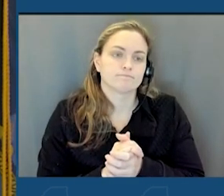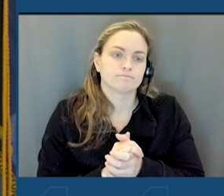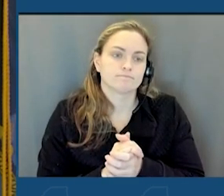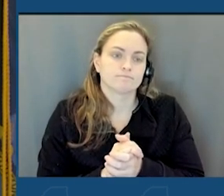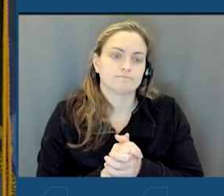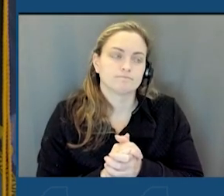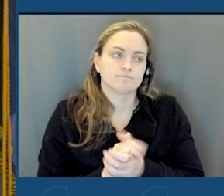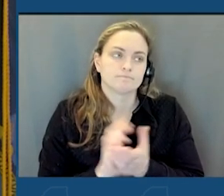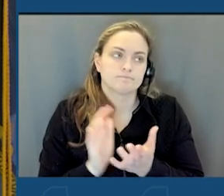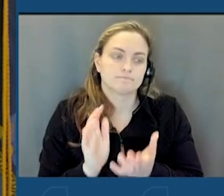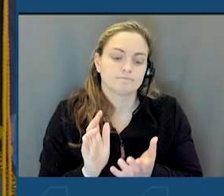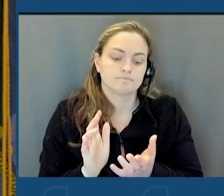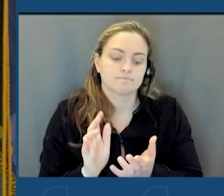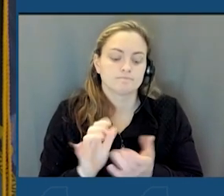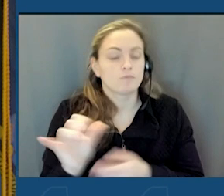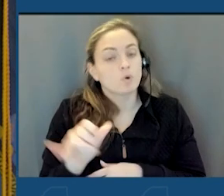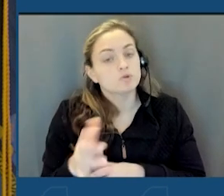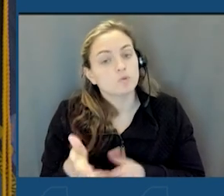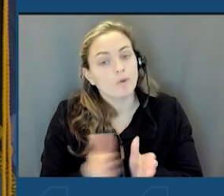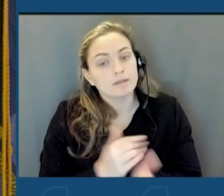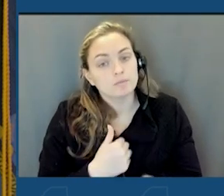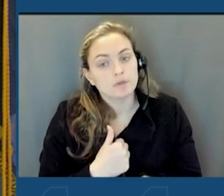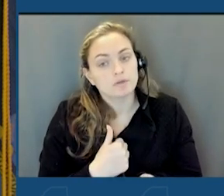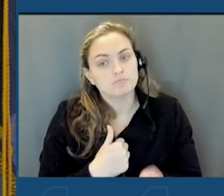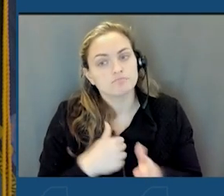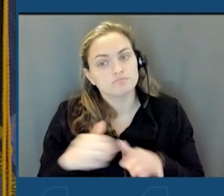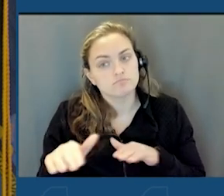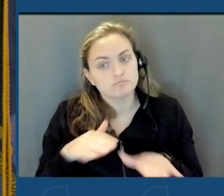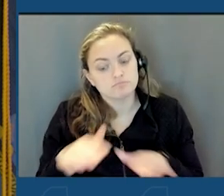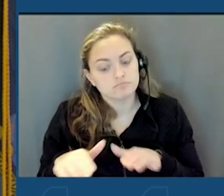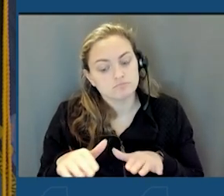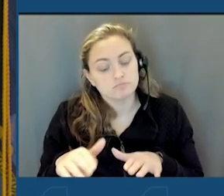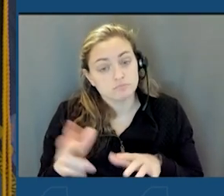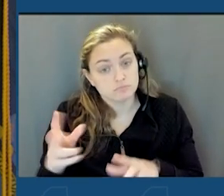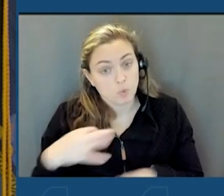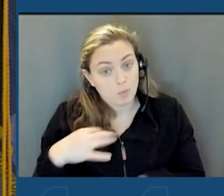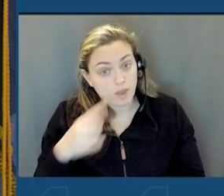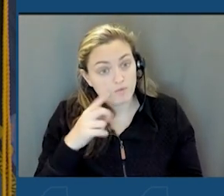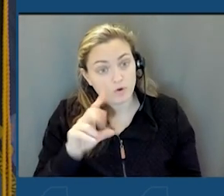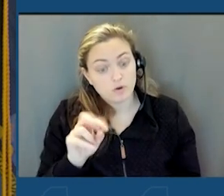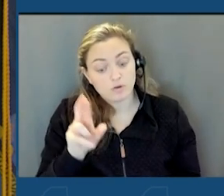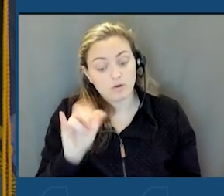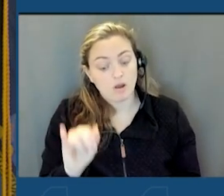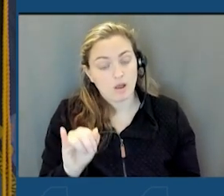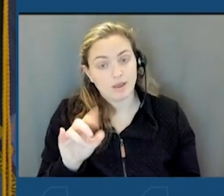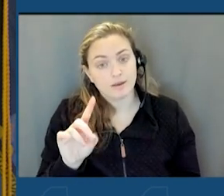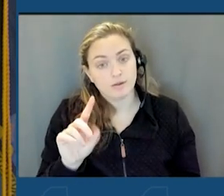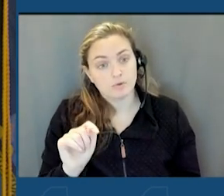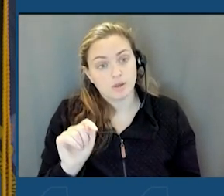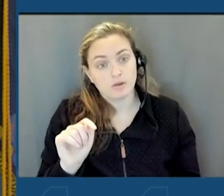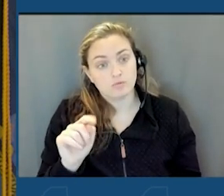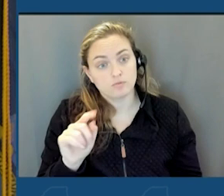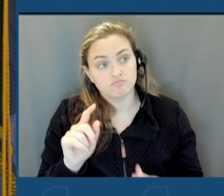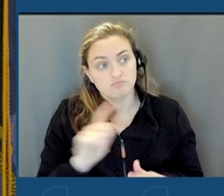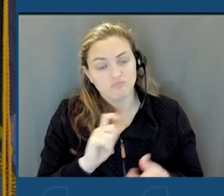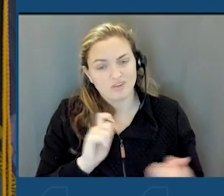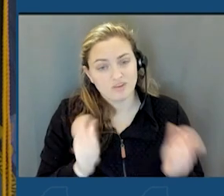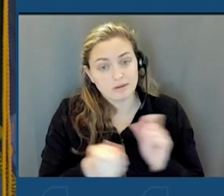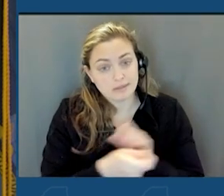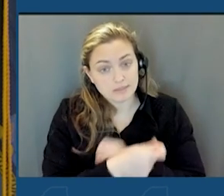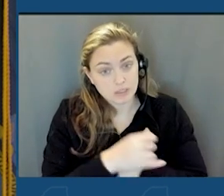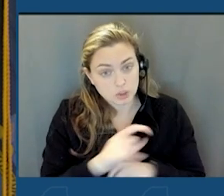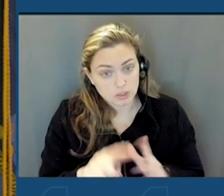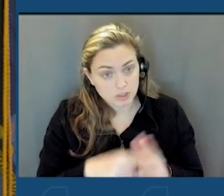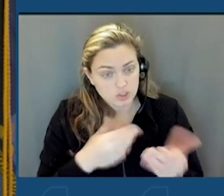And she also asked me, as we're walking, have we ever applied for the DRI, the Downtown Revitalization Initiative? We